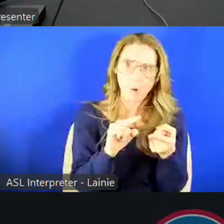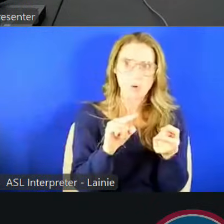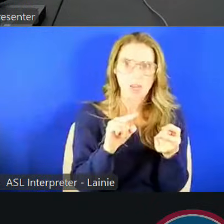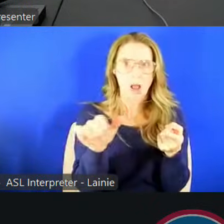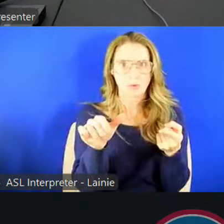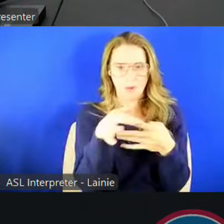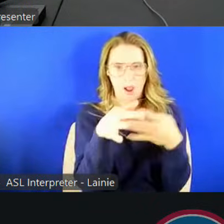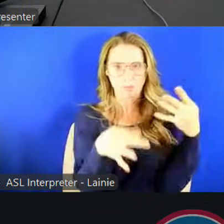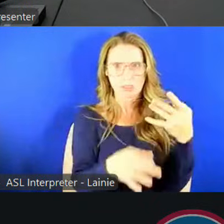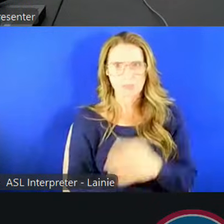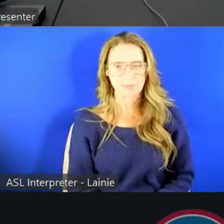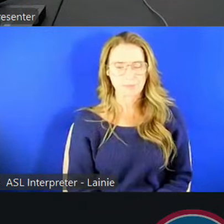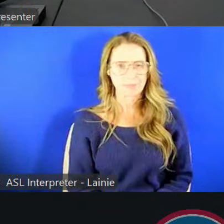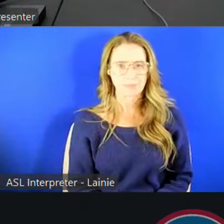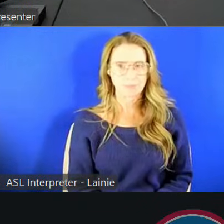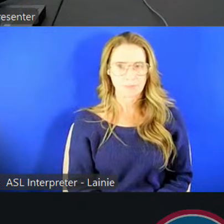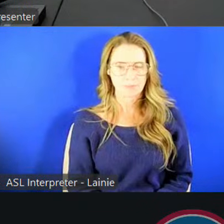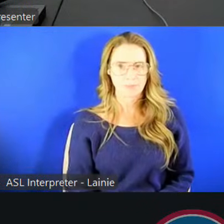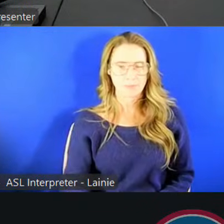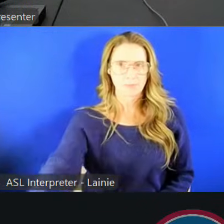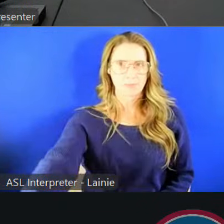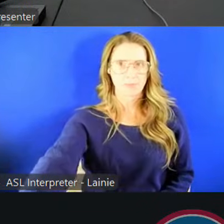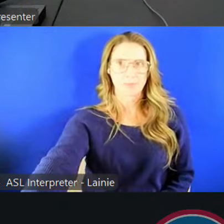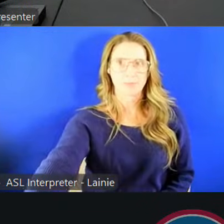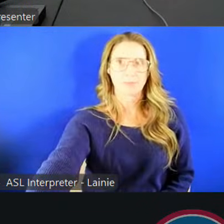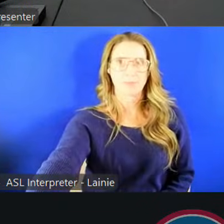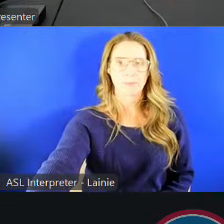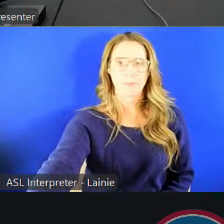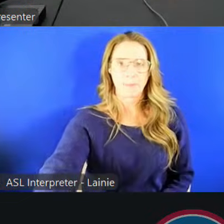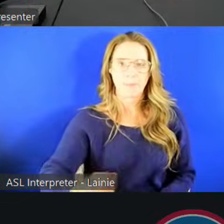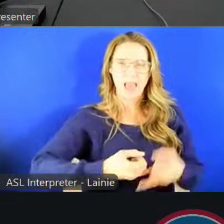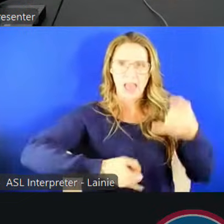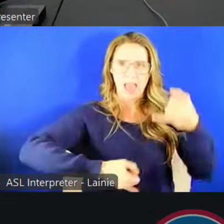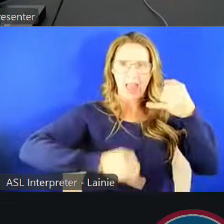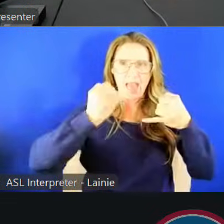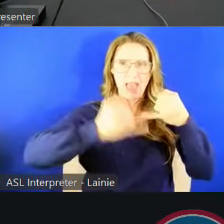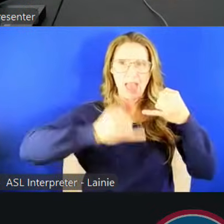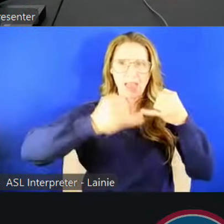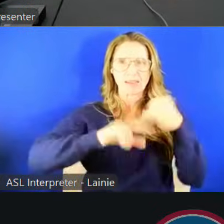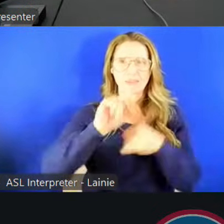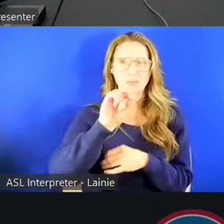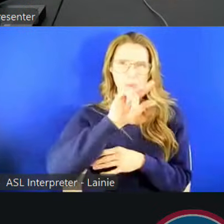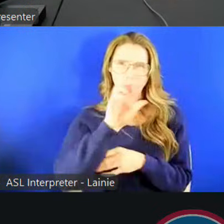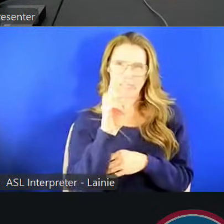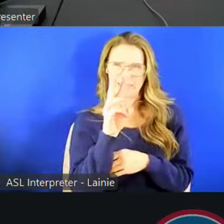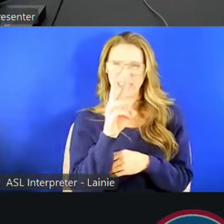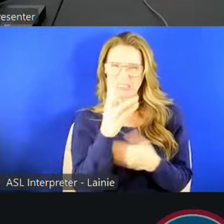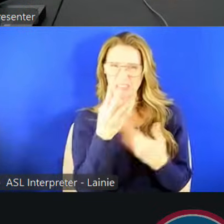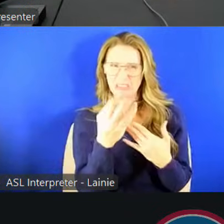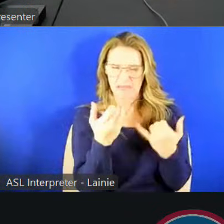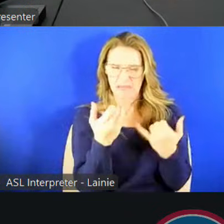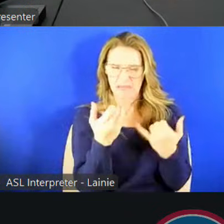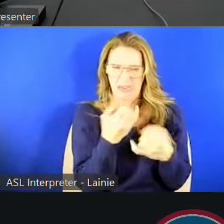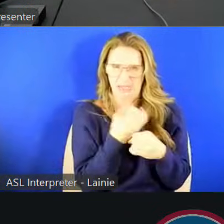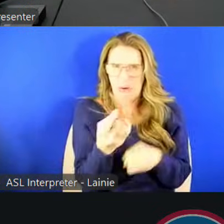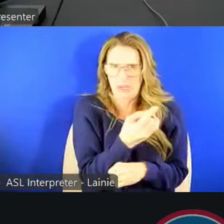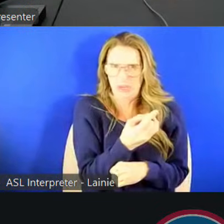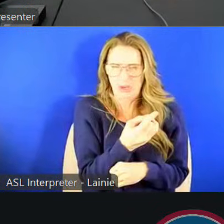alternatives. And then at the end of 2026, about a year from now, we hope to have a final recommendations